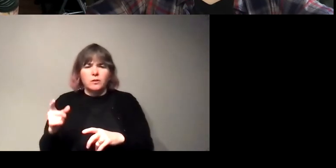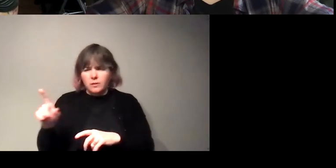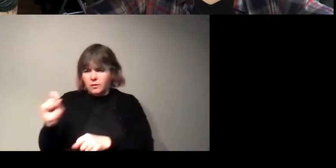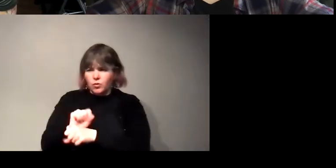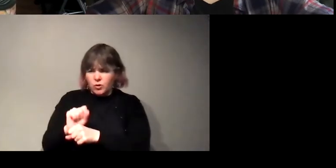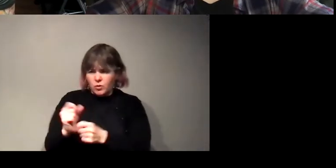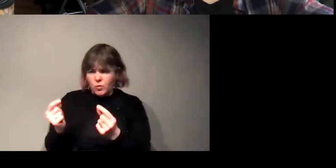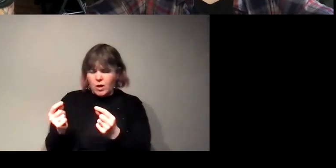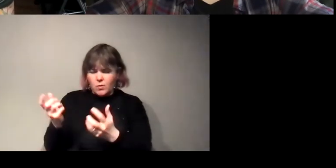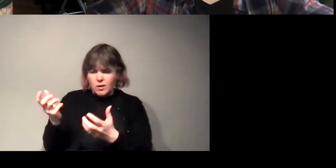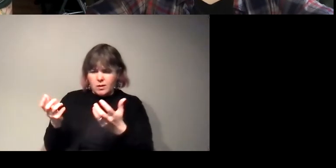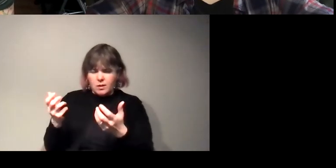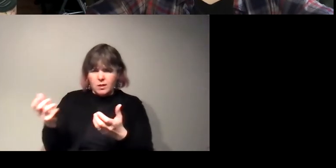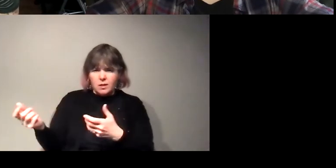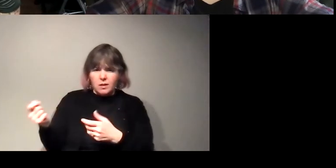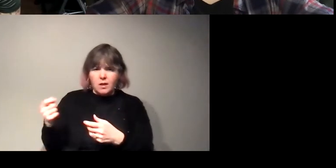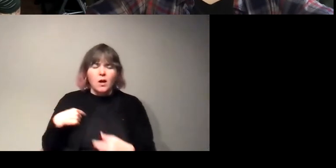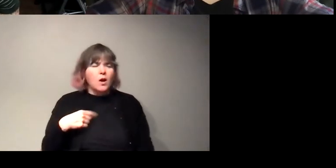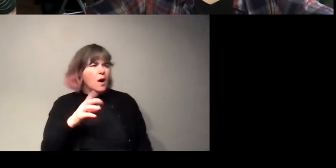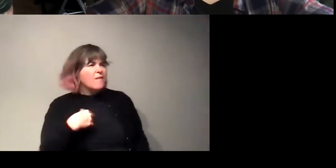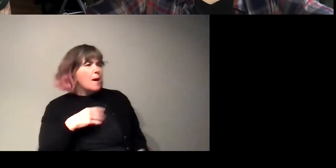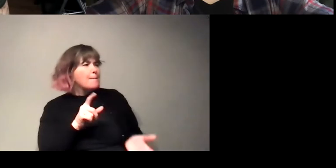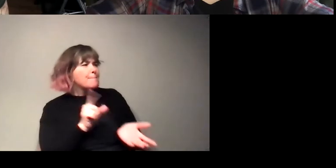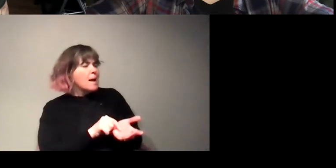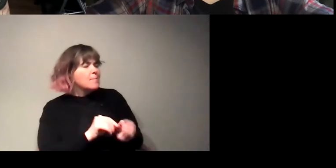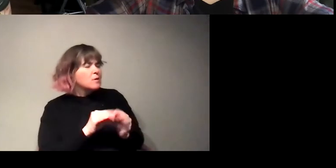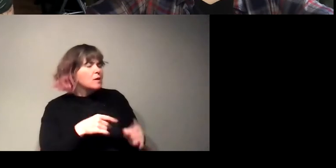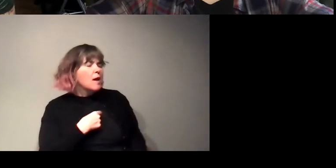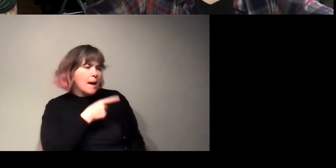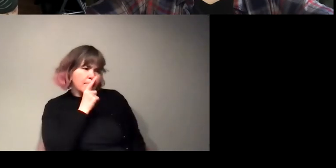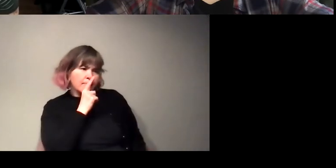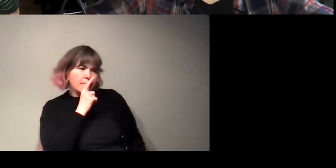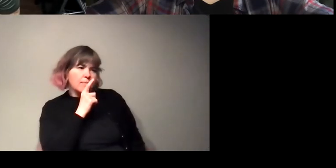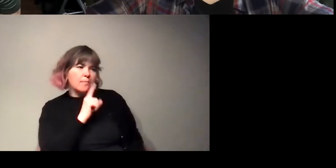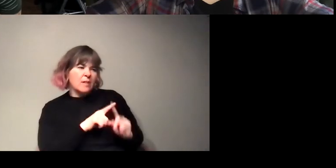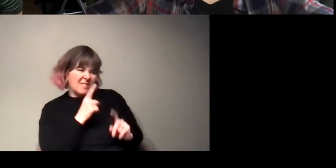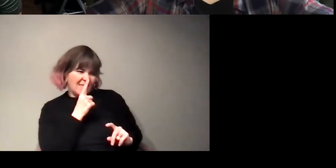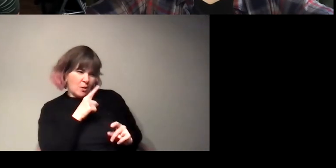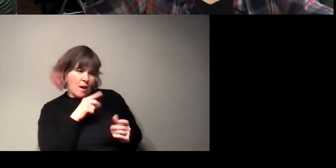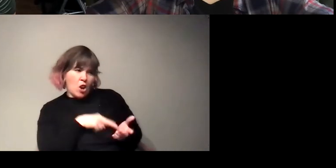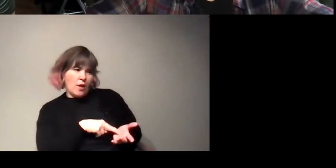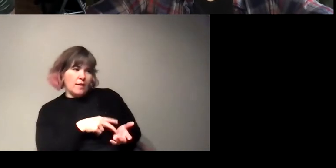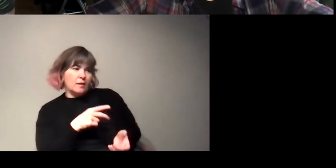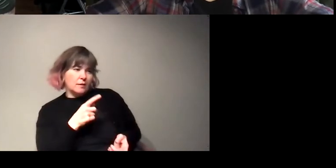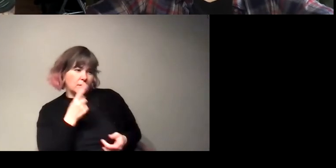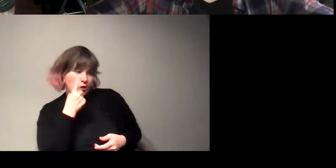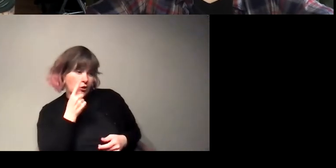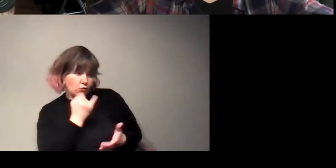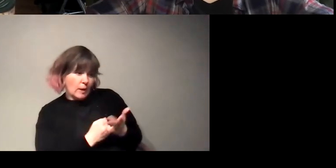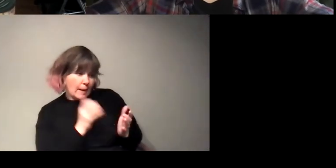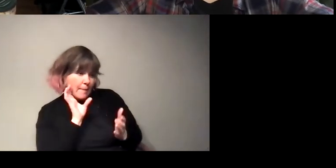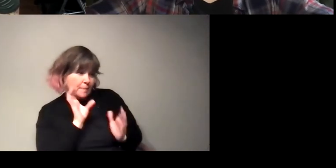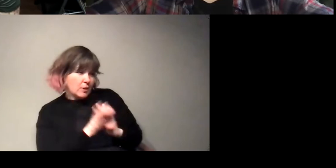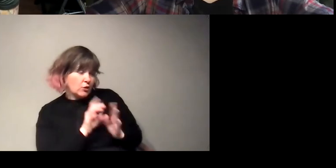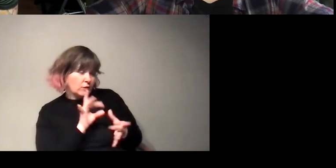on? Because usually they'll be like, oh, I have this paper coming out. I'm not supposed to tell anyone about it, but can you look at it? Would you consider drawing a picture? And so